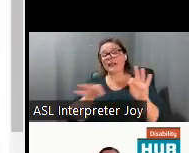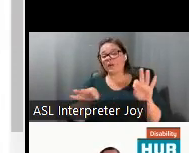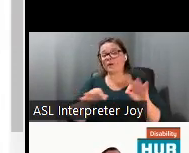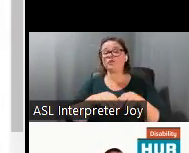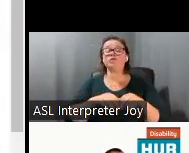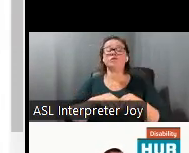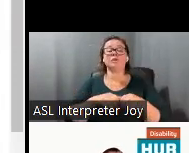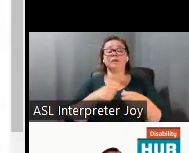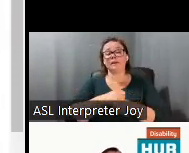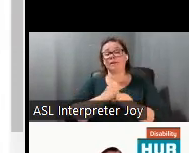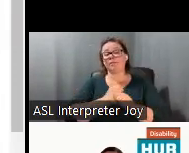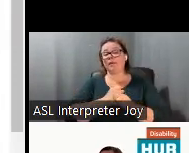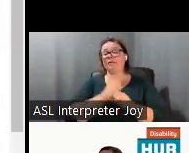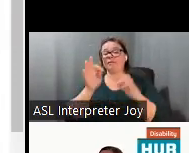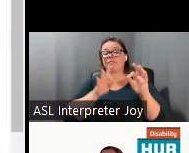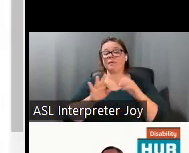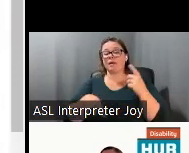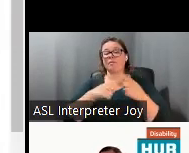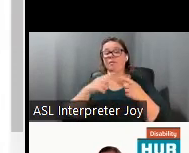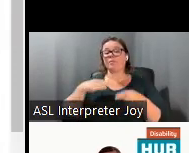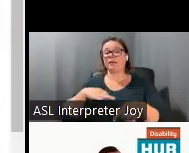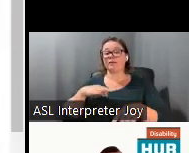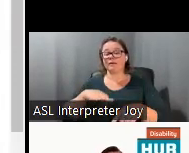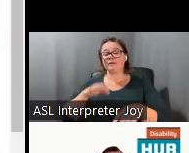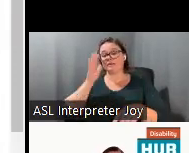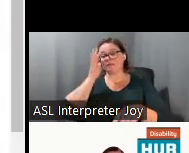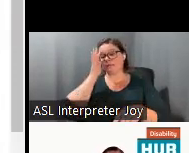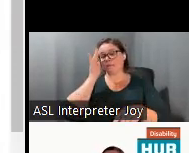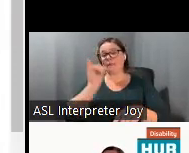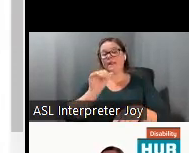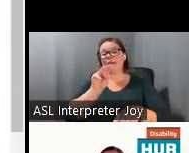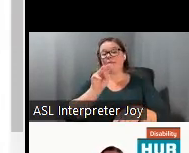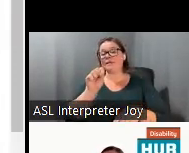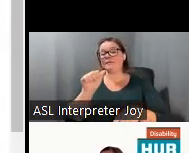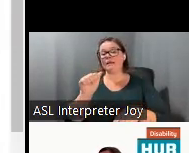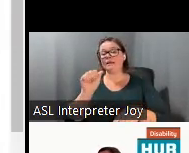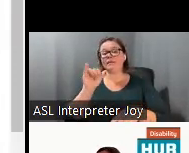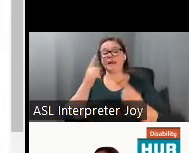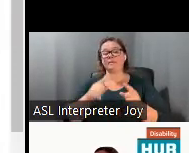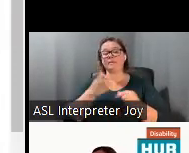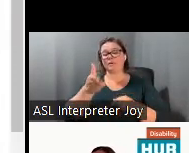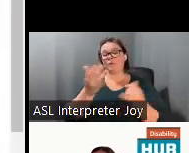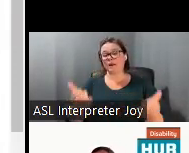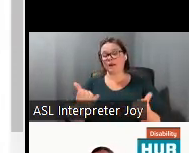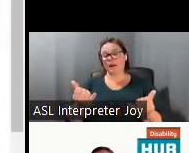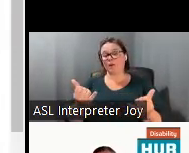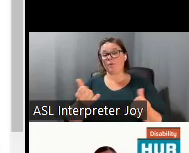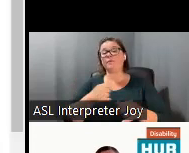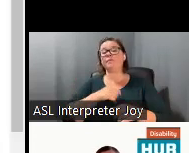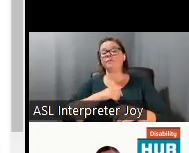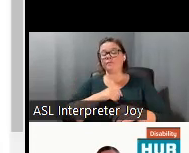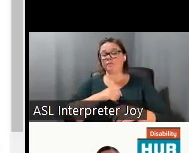make an explanation of these benefits, like MSA is the one that happens to be up here right now, and